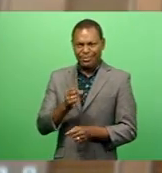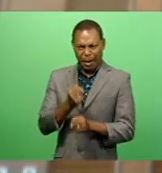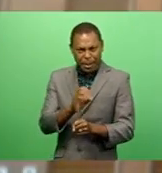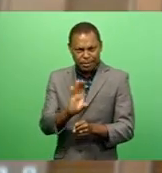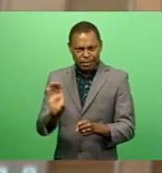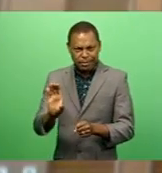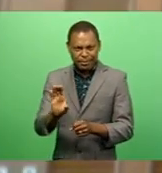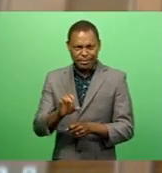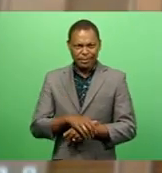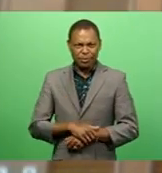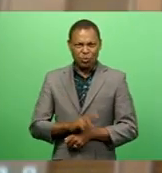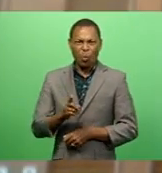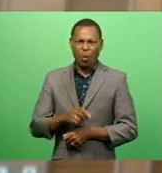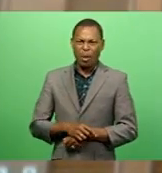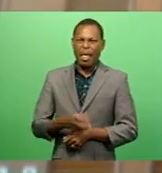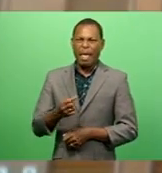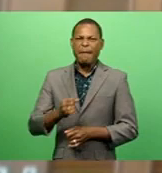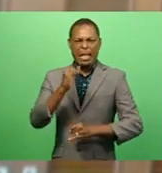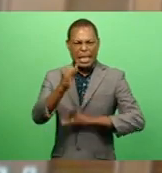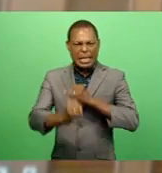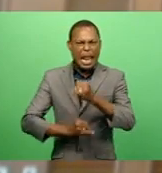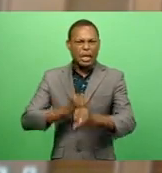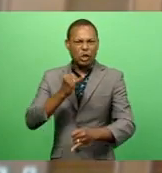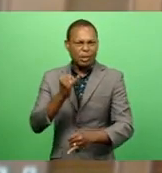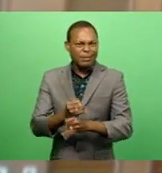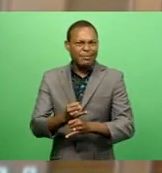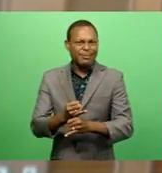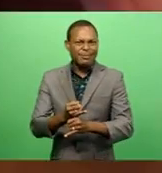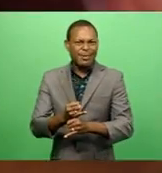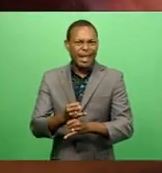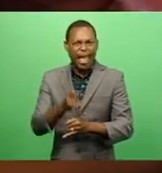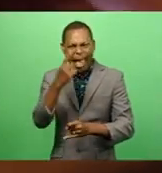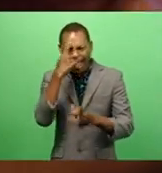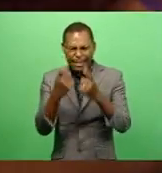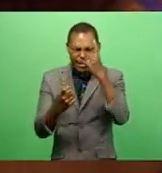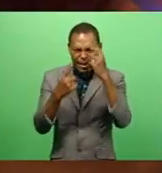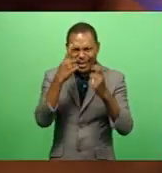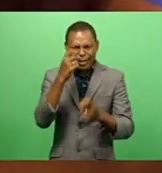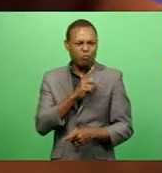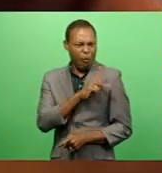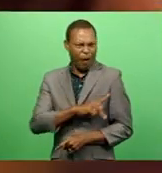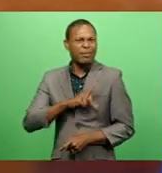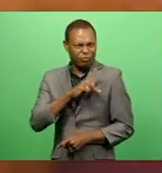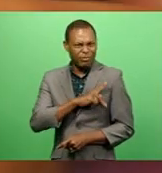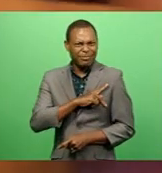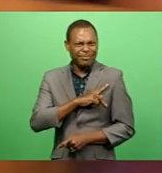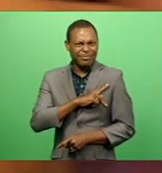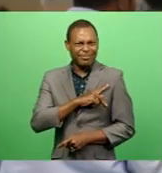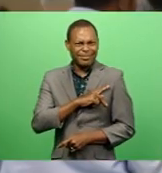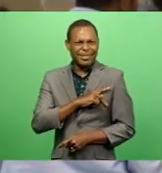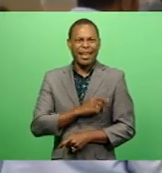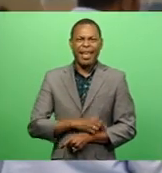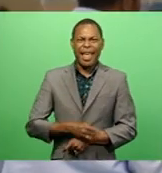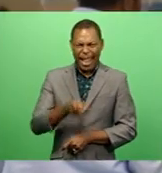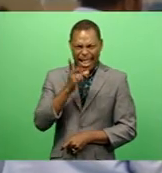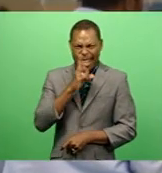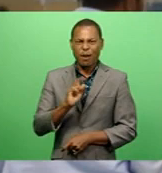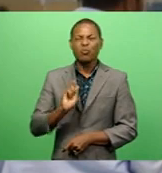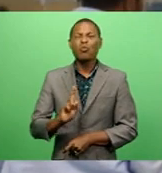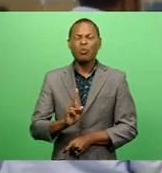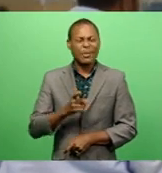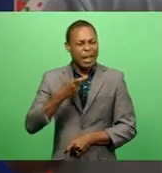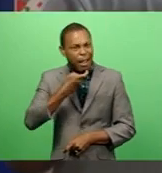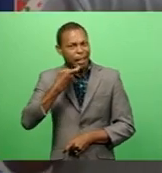that brings a lot of international savvy, international expertise, and they have the ability to attract international